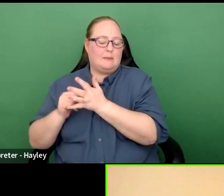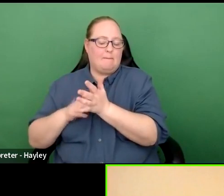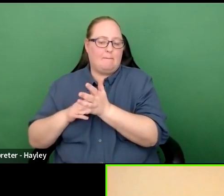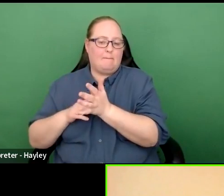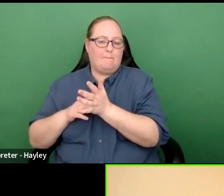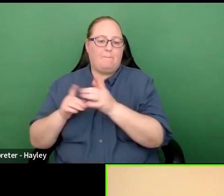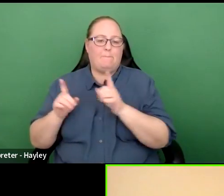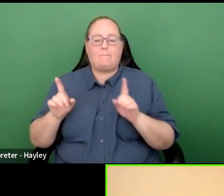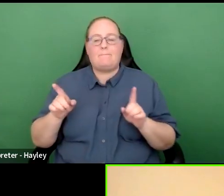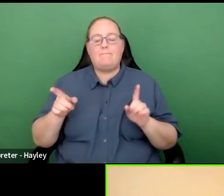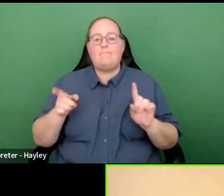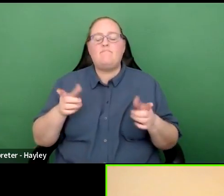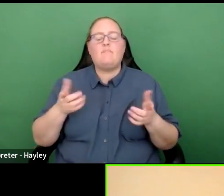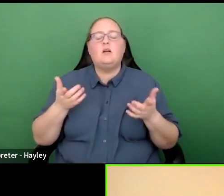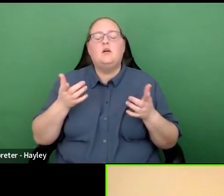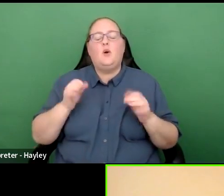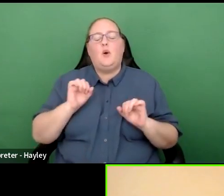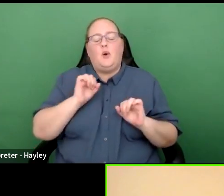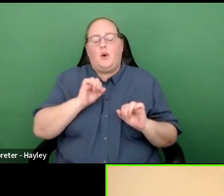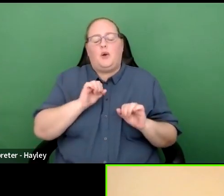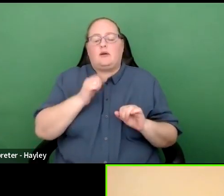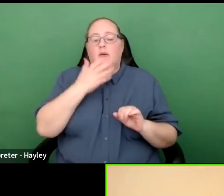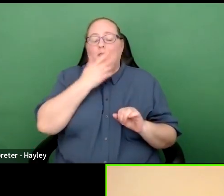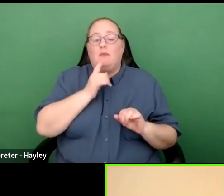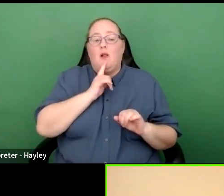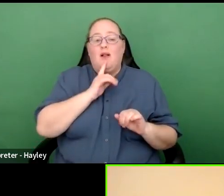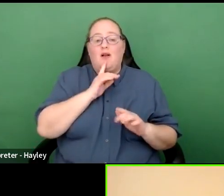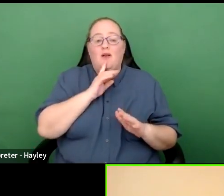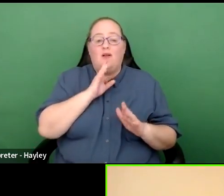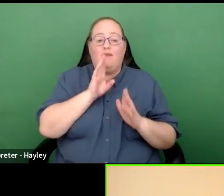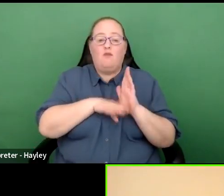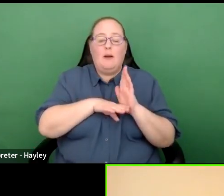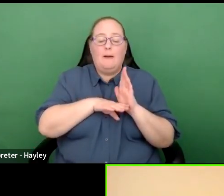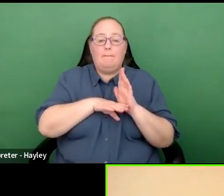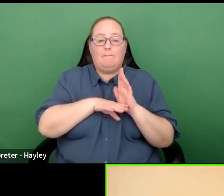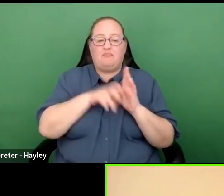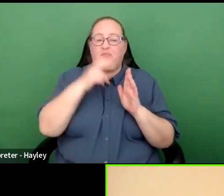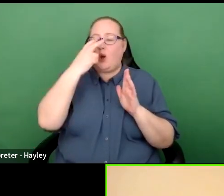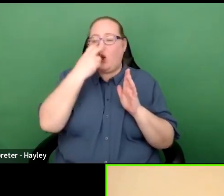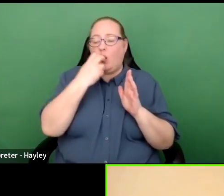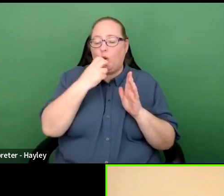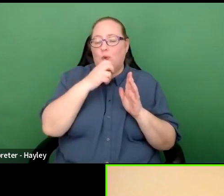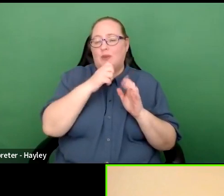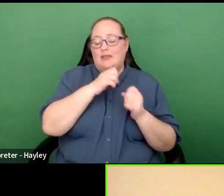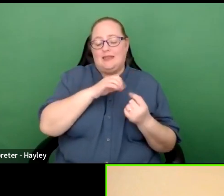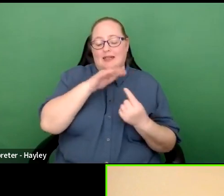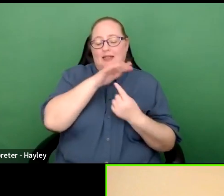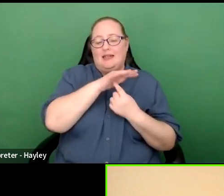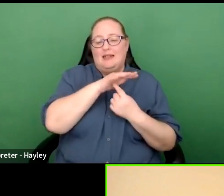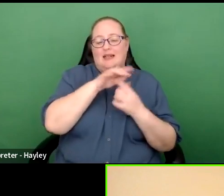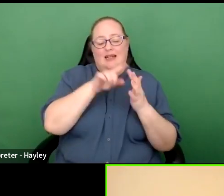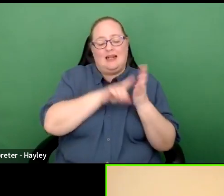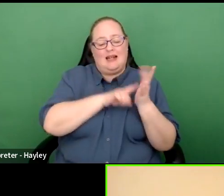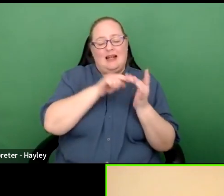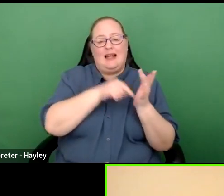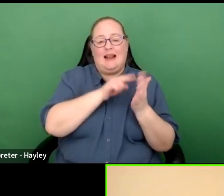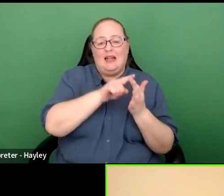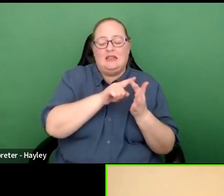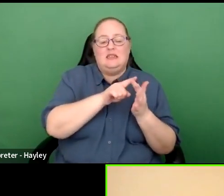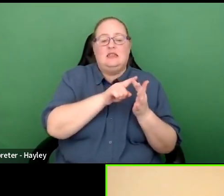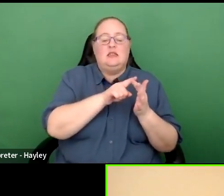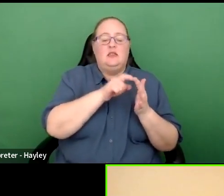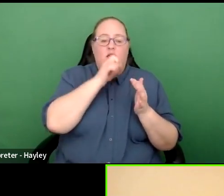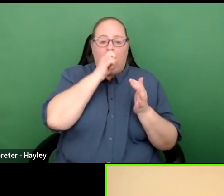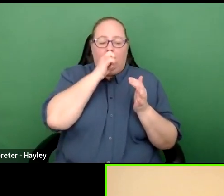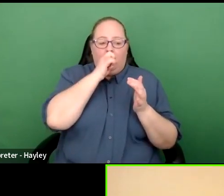kind of families, who were old elites, Omishani. Called each other Mr.,